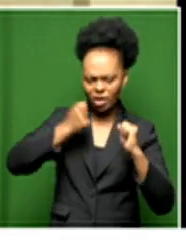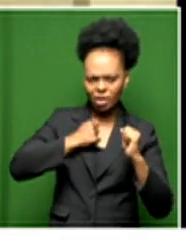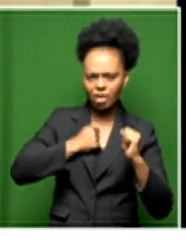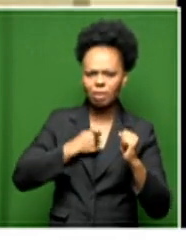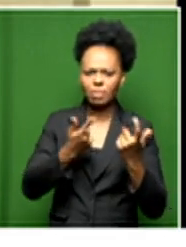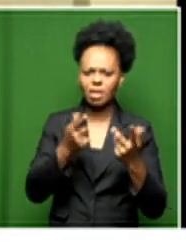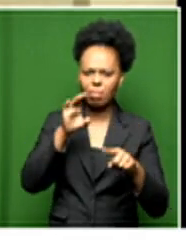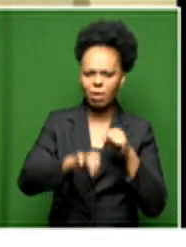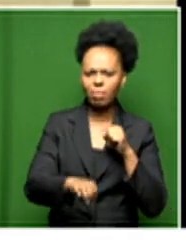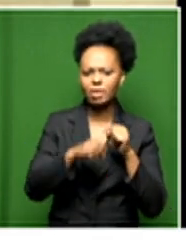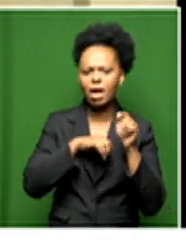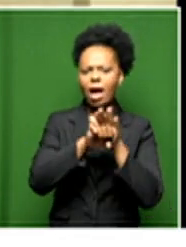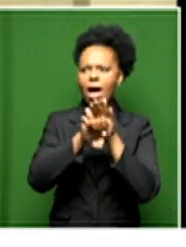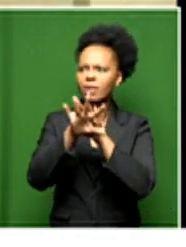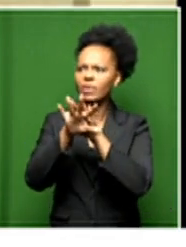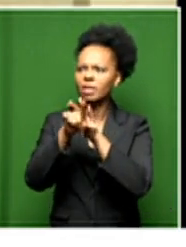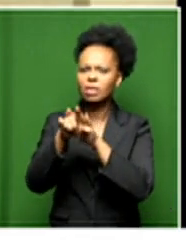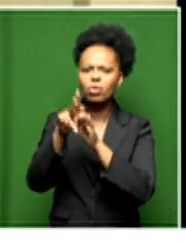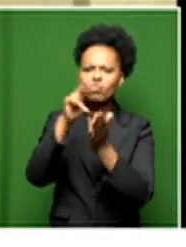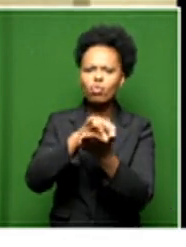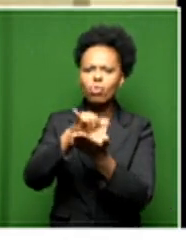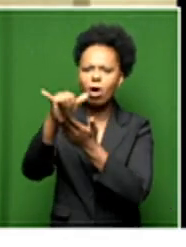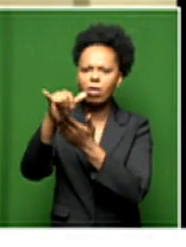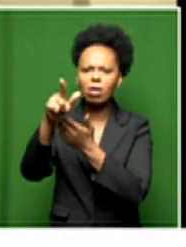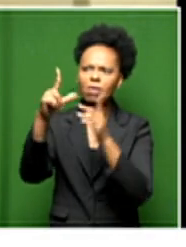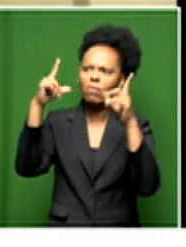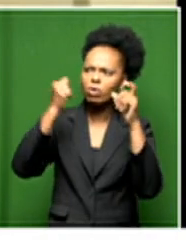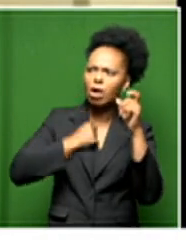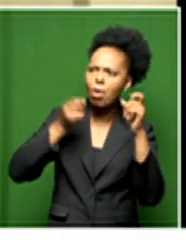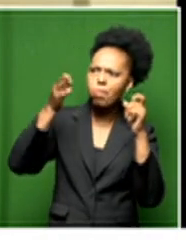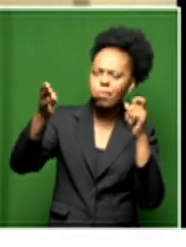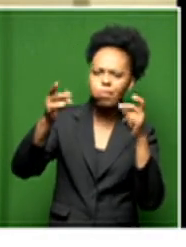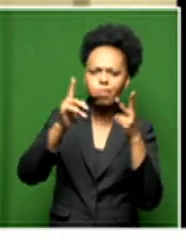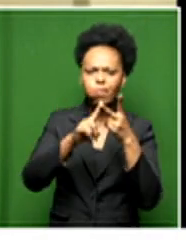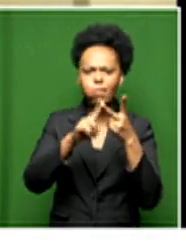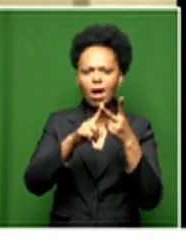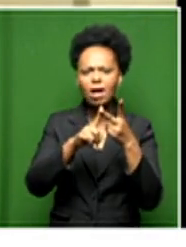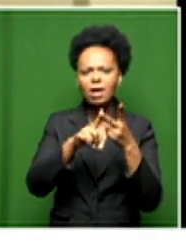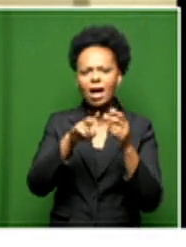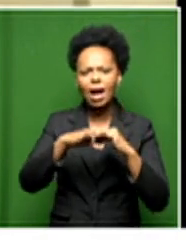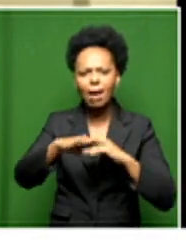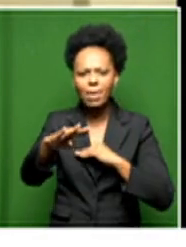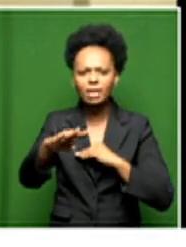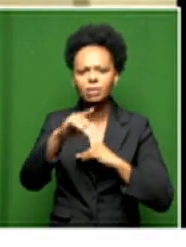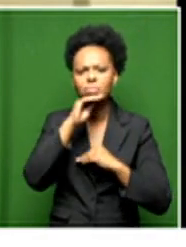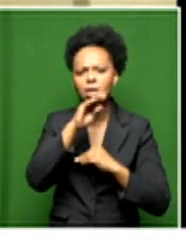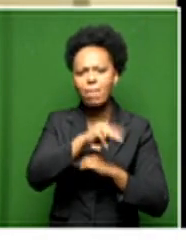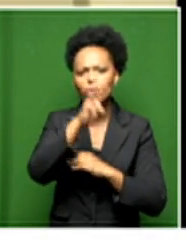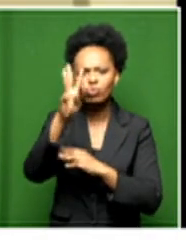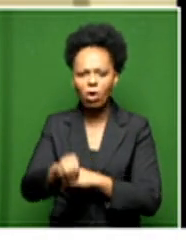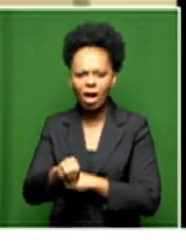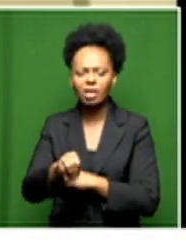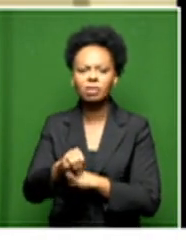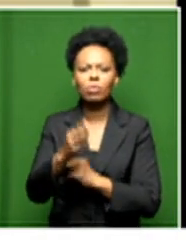adverts all over the world, in New York for teeth whitening adverts and carpets. I was in McDonald's adverts in Singapore